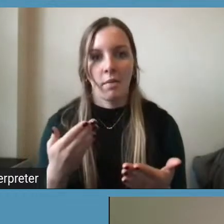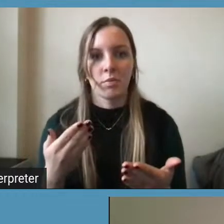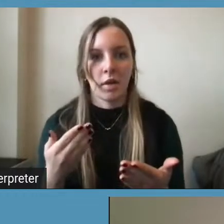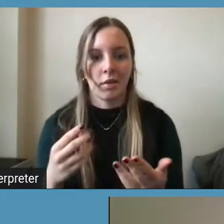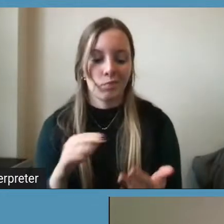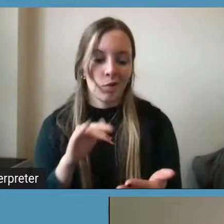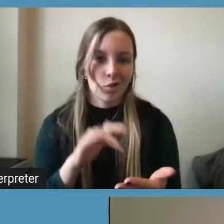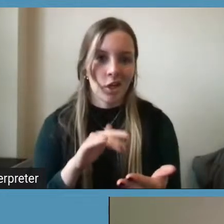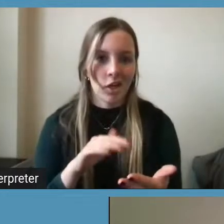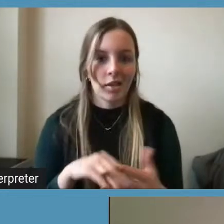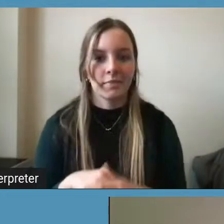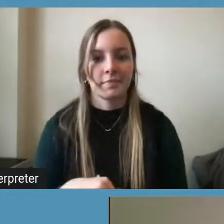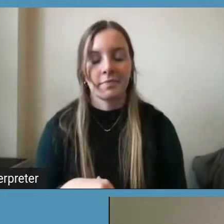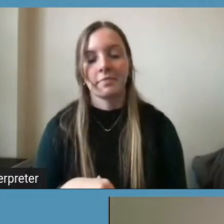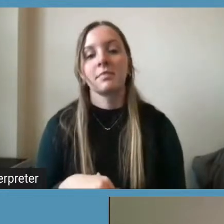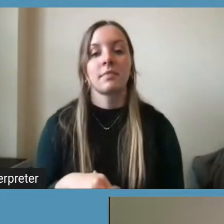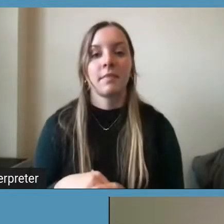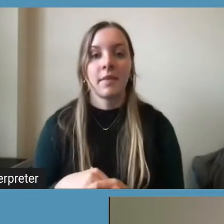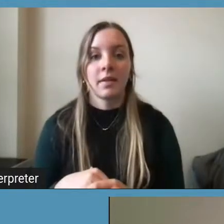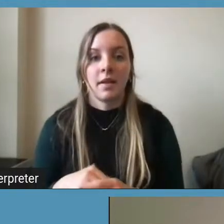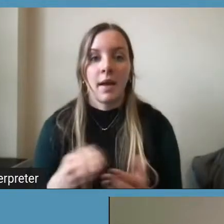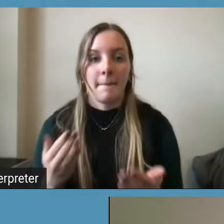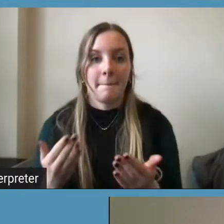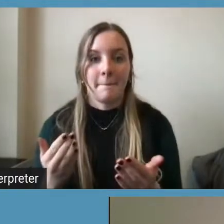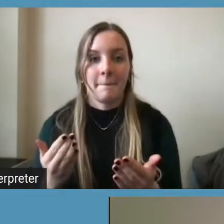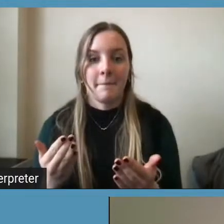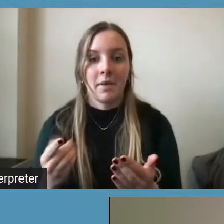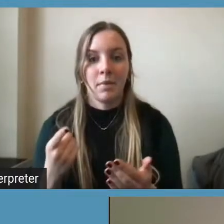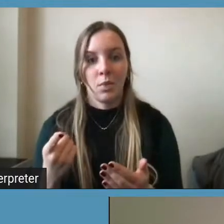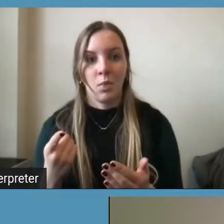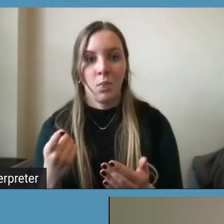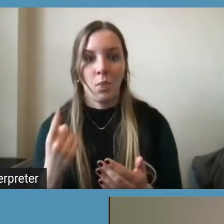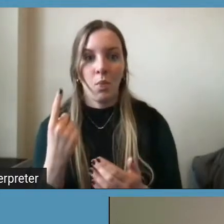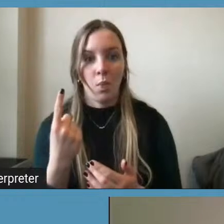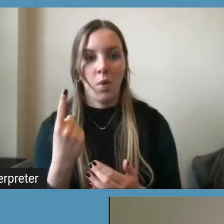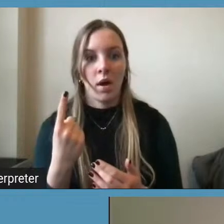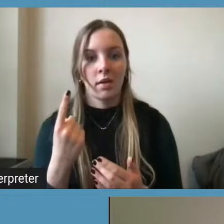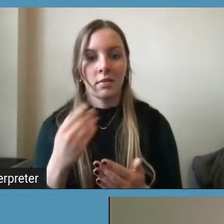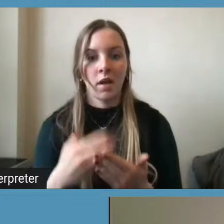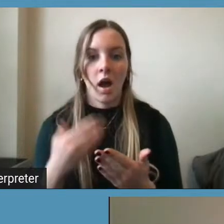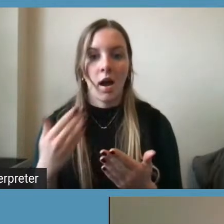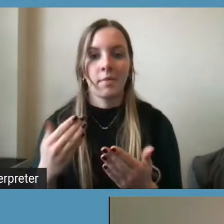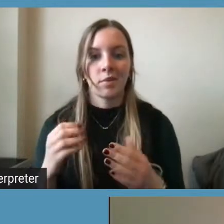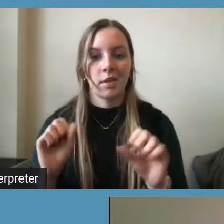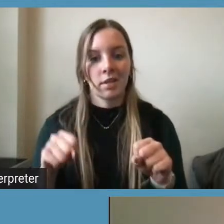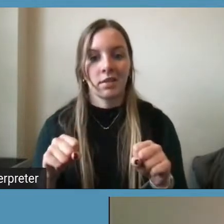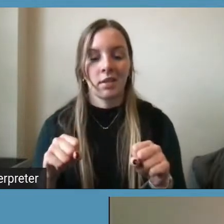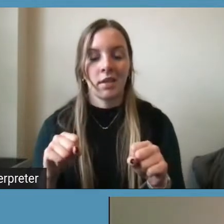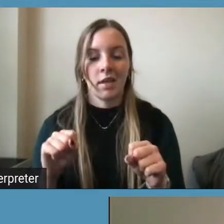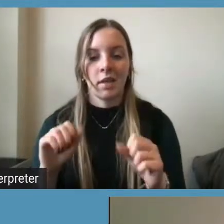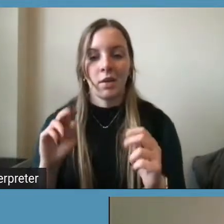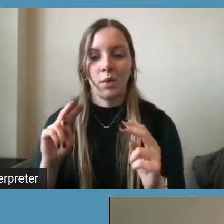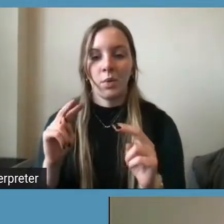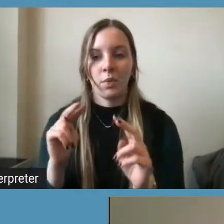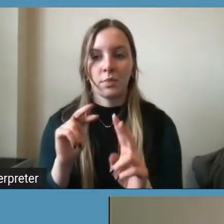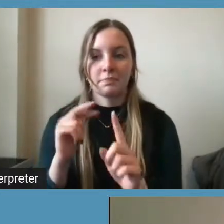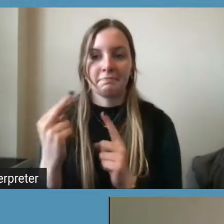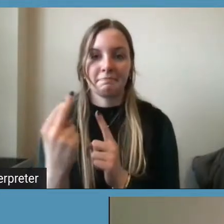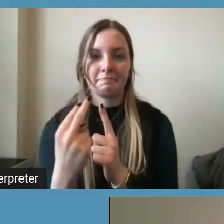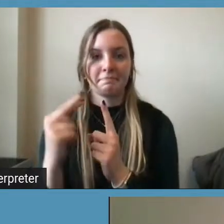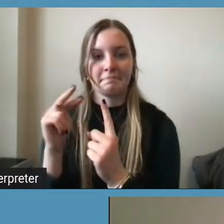sculpture with a lot of arms, maybe just an object movie makes sense. Now somebody can spin it around, they can zoom in and out, they get a sense